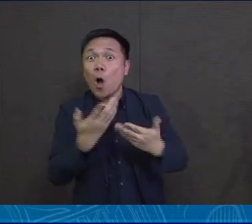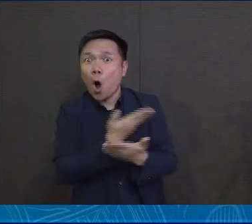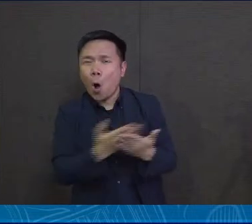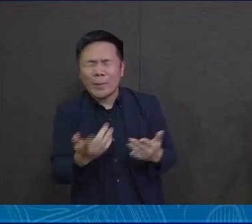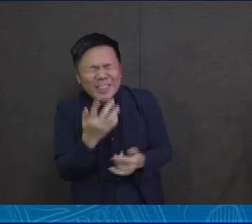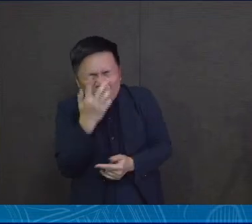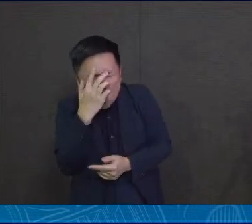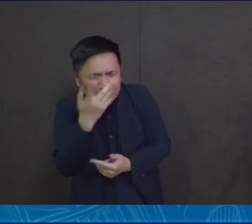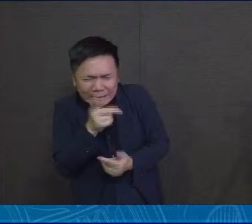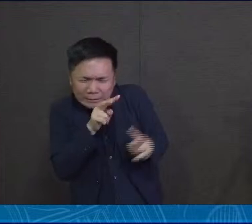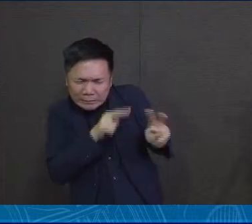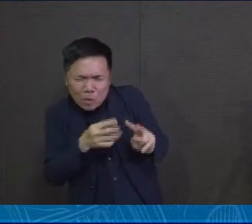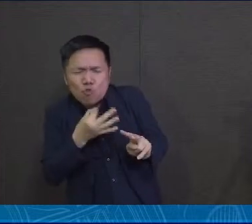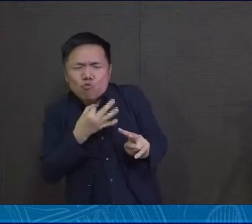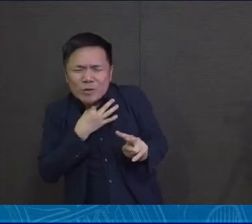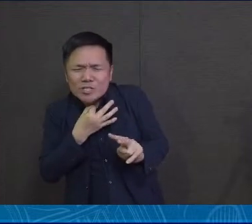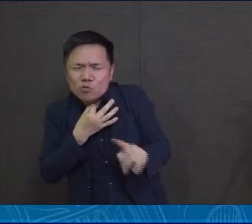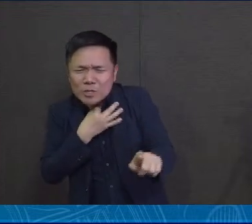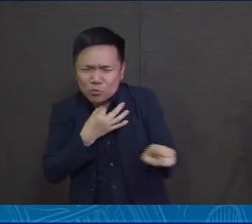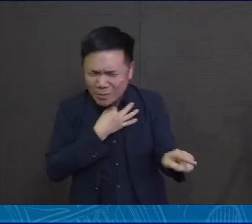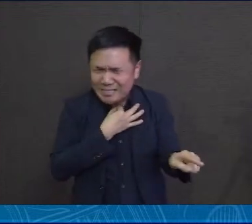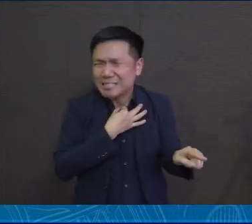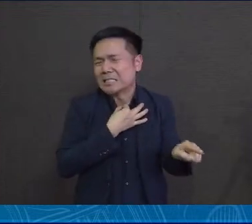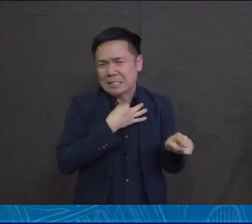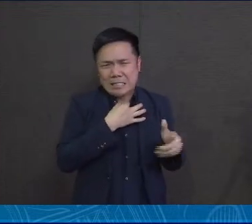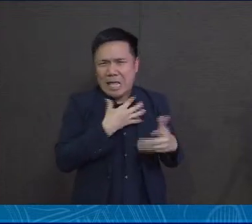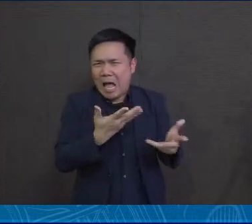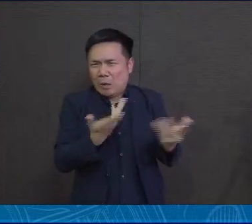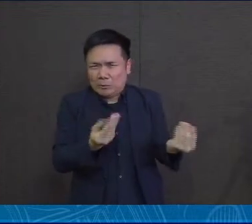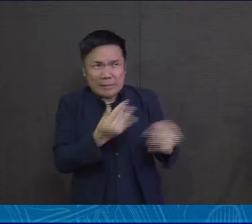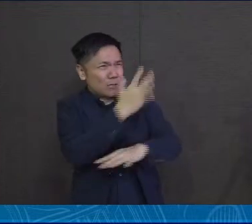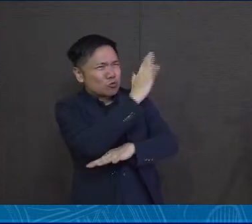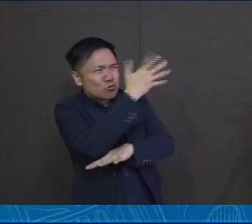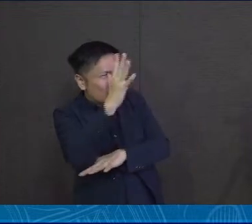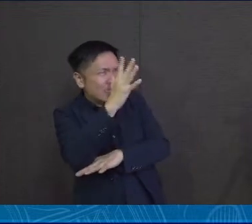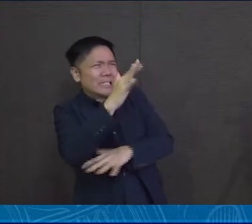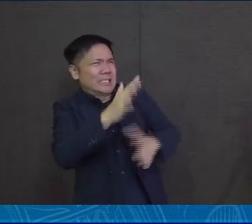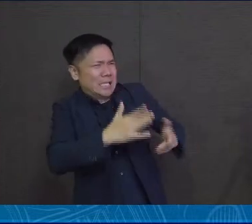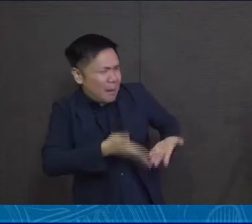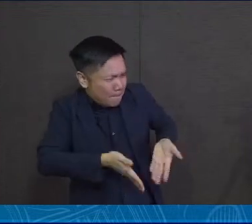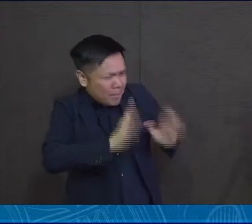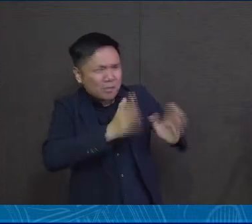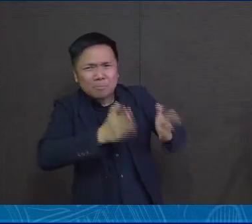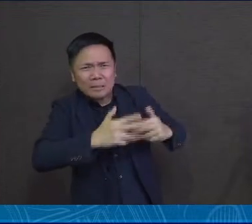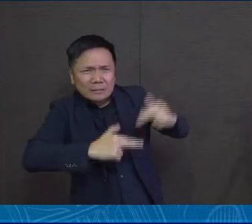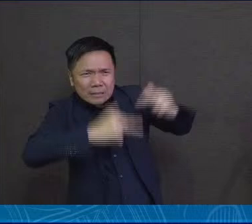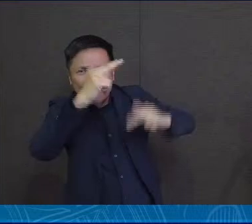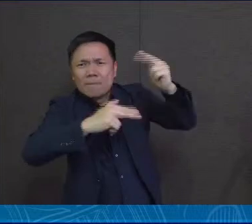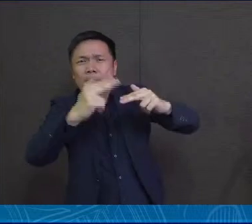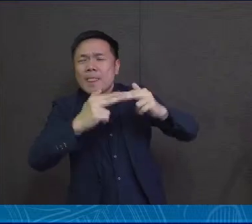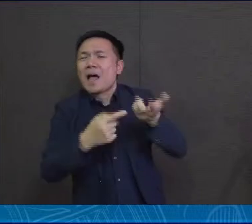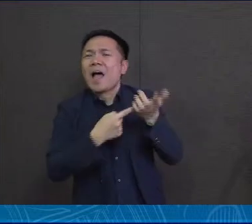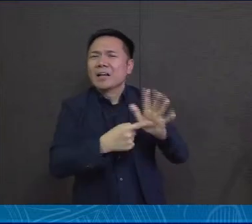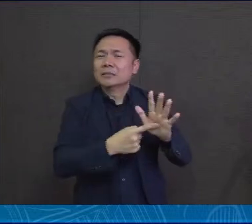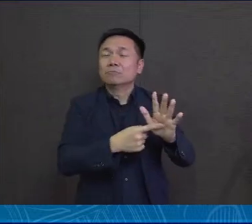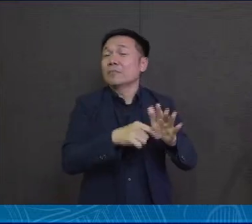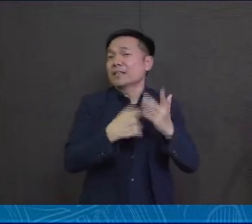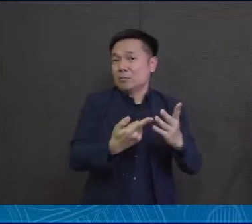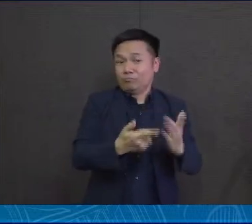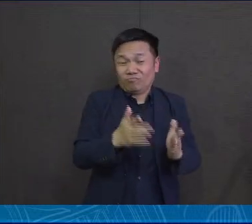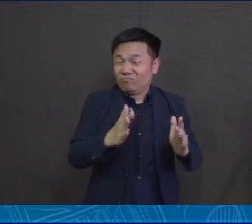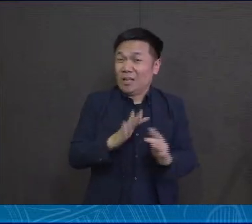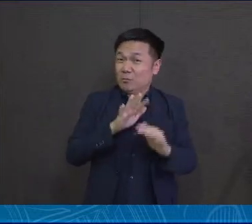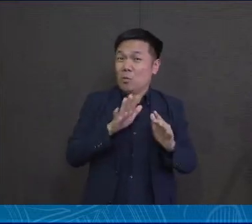to understand and inform actions. We also need to understand where we have the highest velocities, highest depths